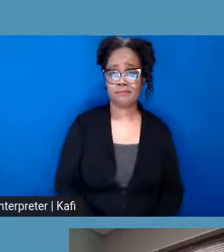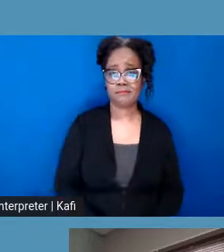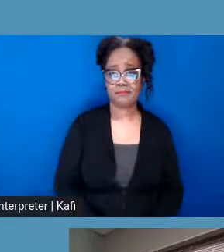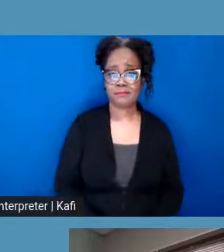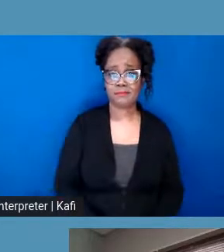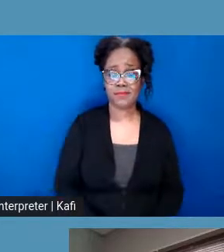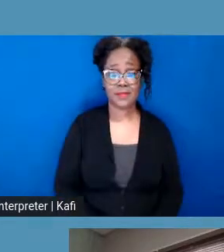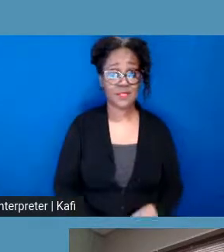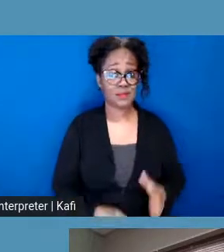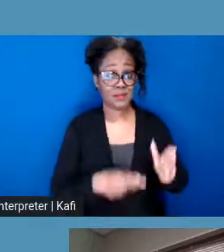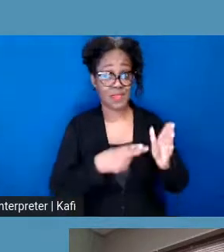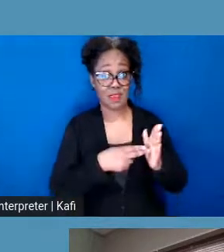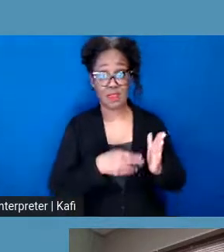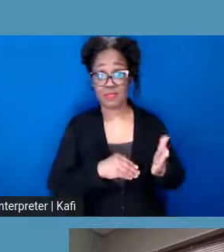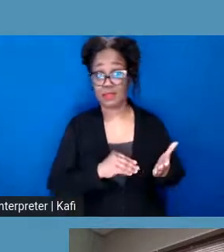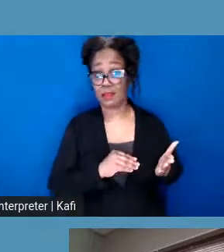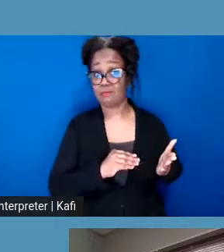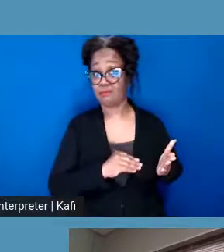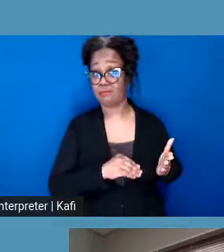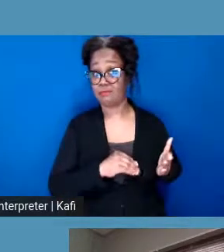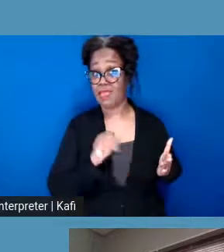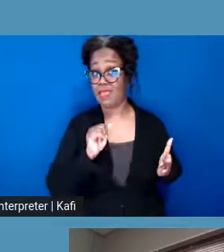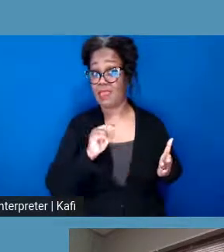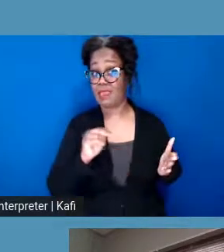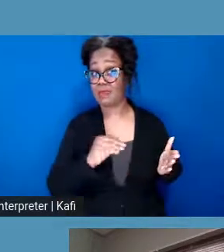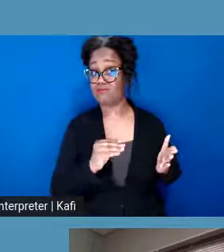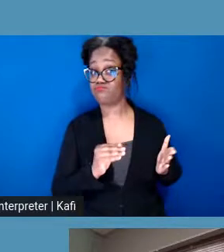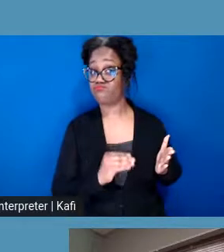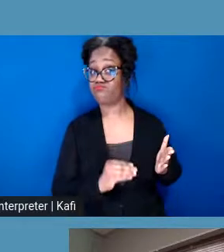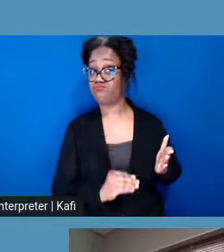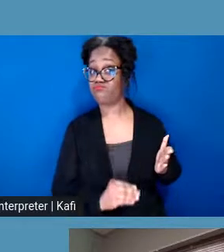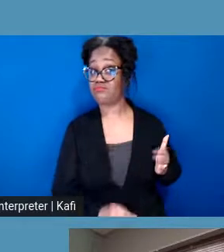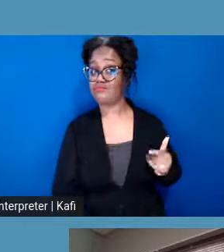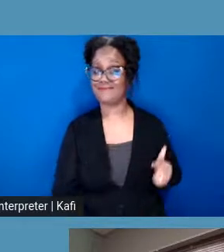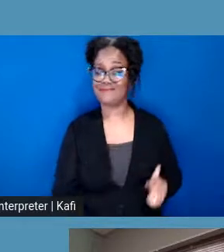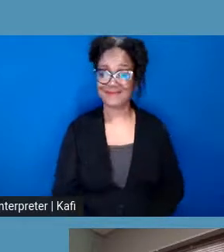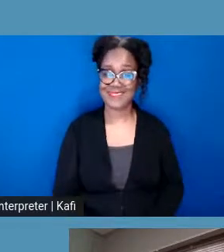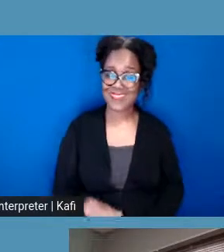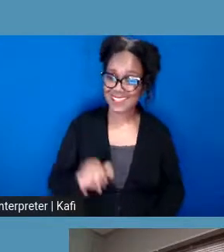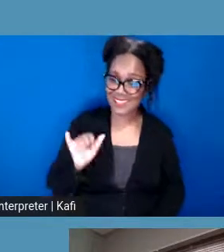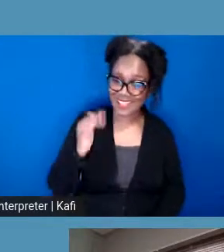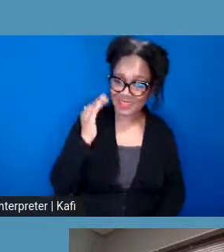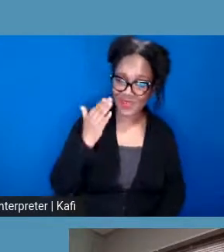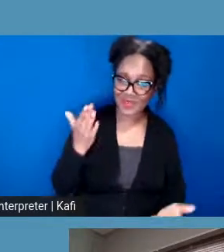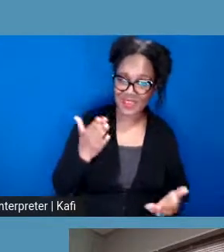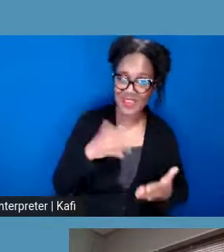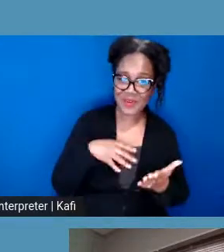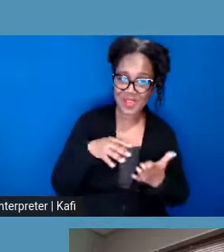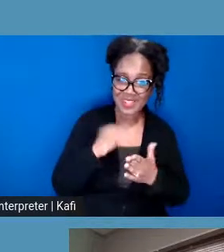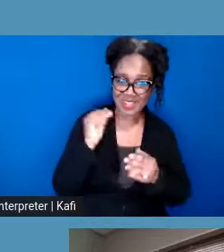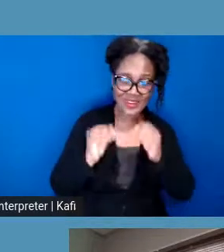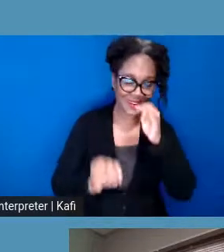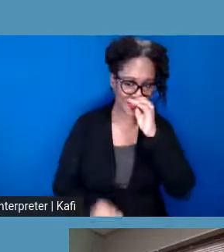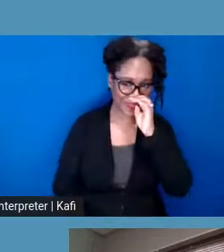as Anna's. Sorry. That's okay. That's what we're here. We're learning. Yeah.